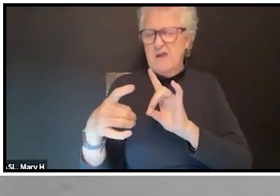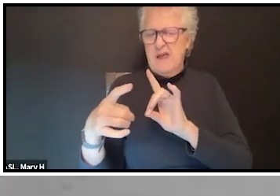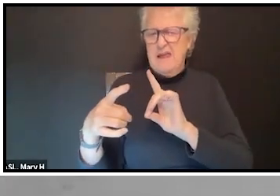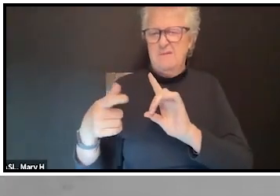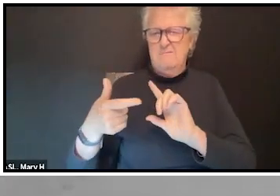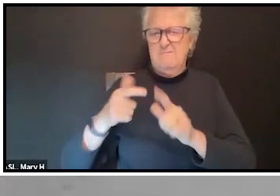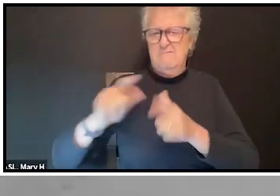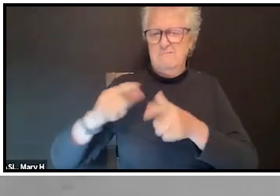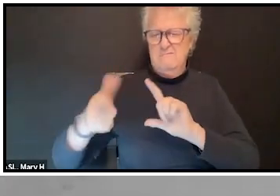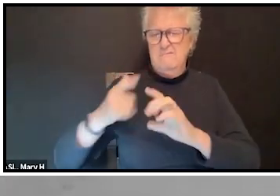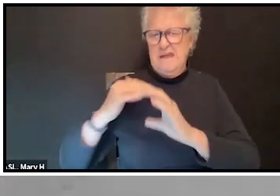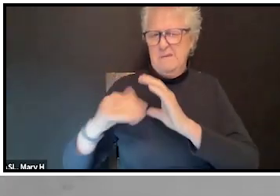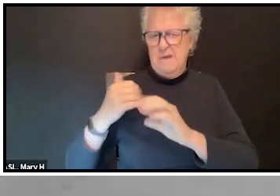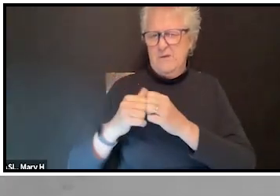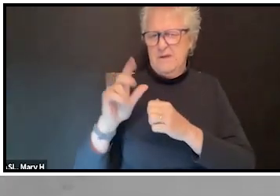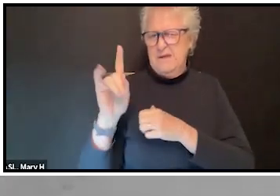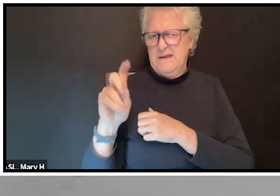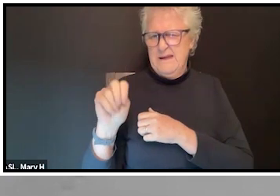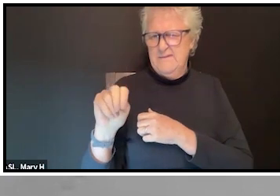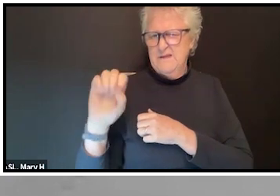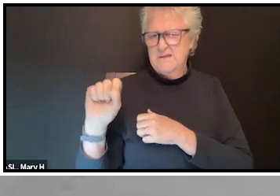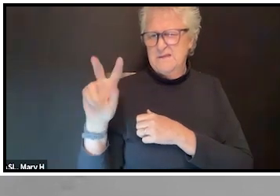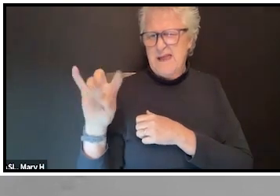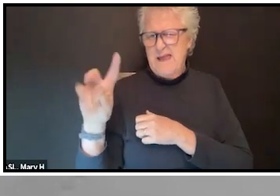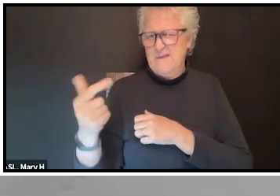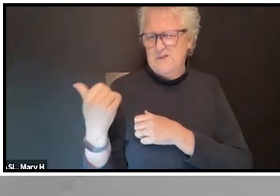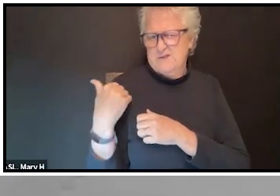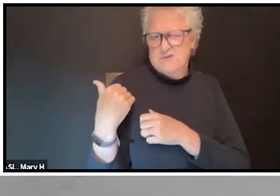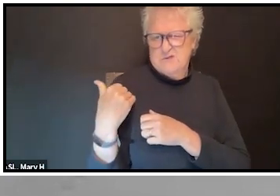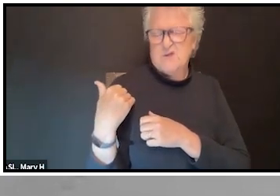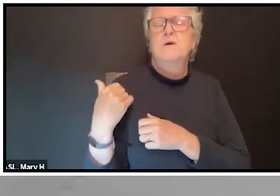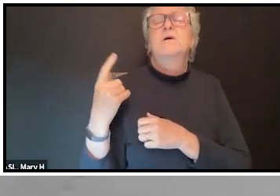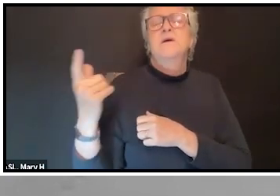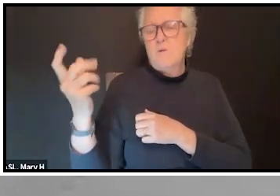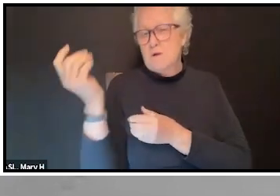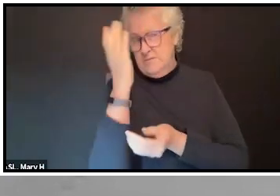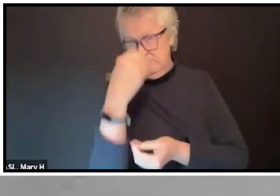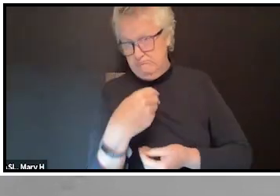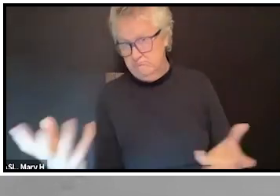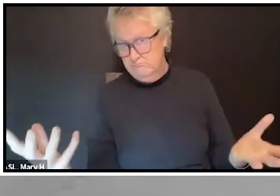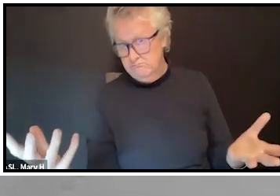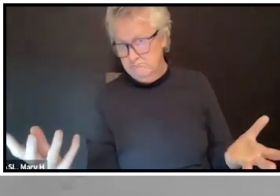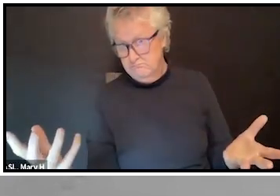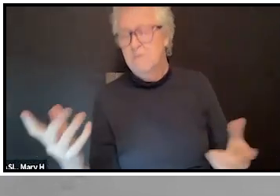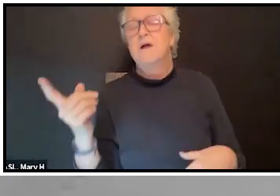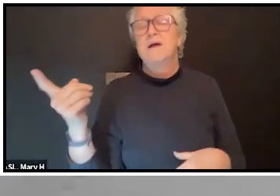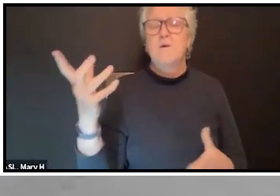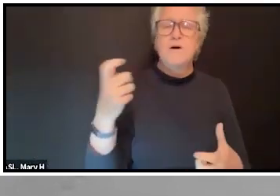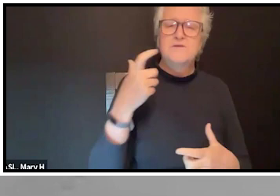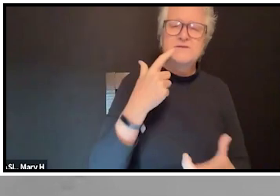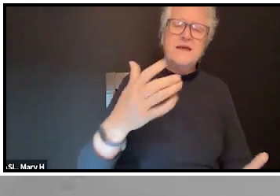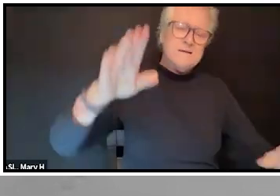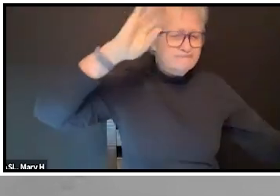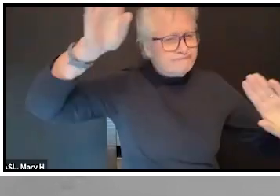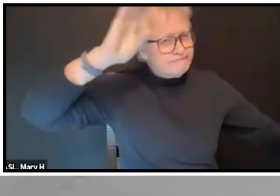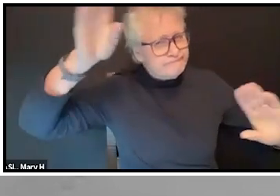and he wanted me to share with everybody that he'd like to extend his greetings to this wonderful